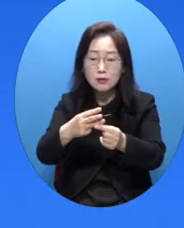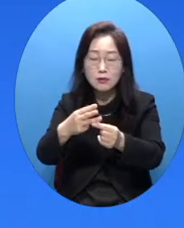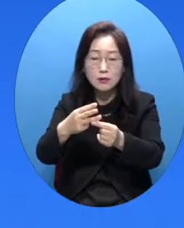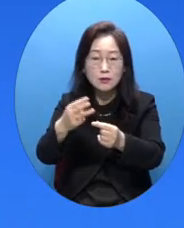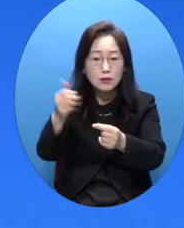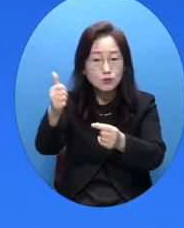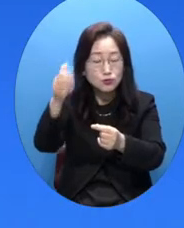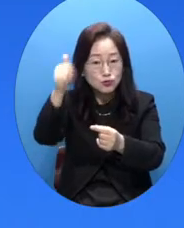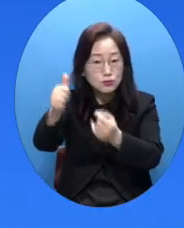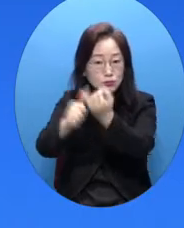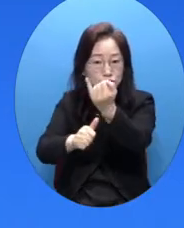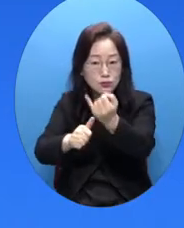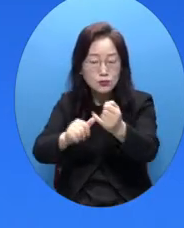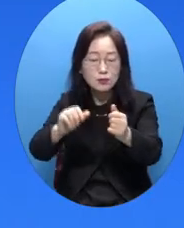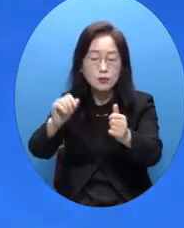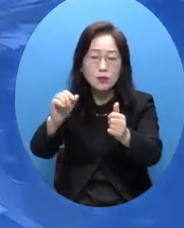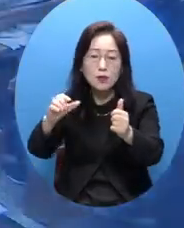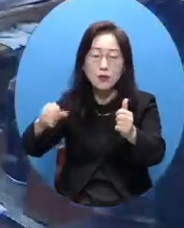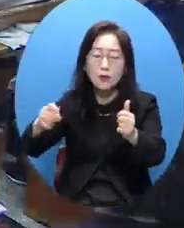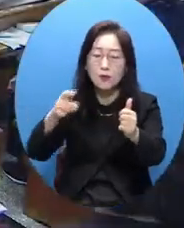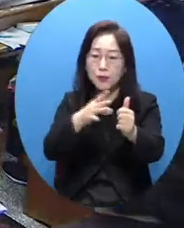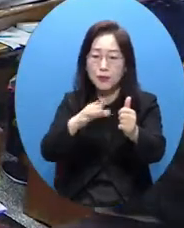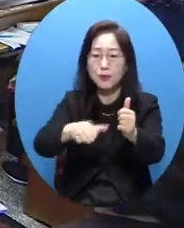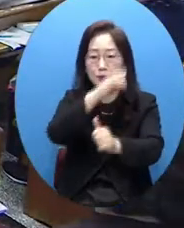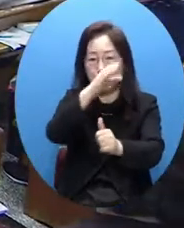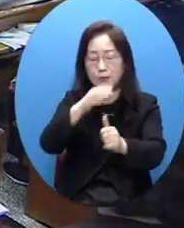recognized his work